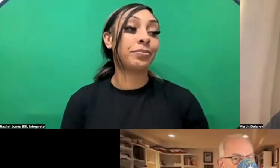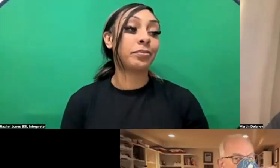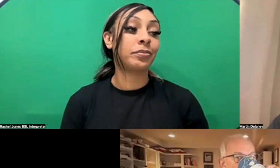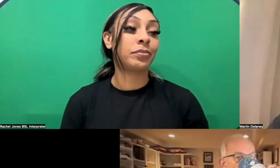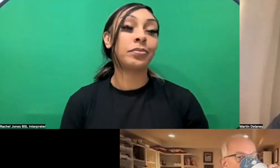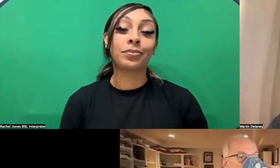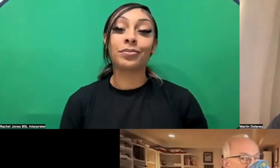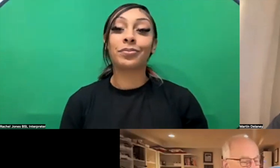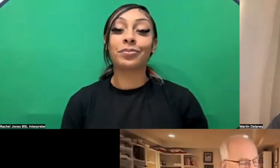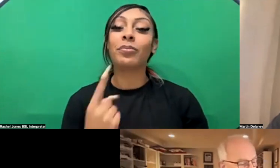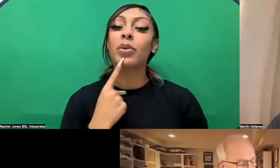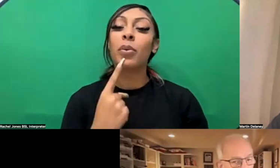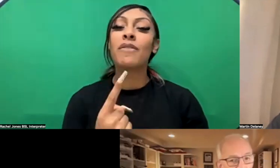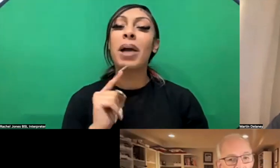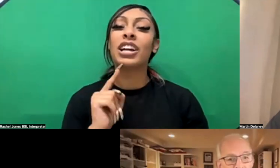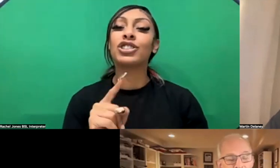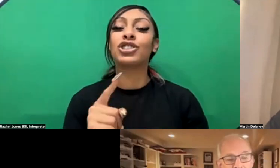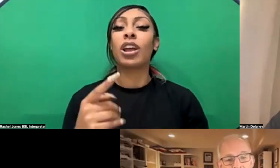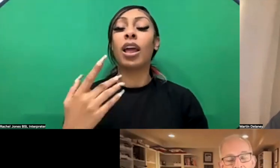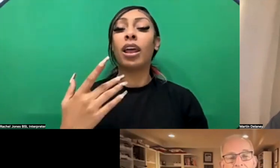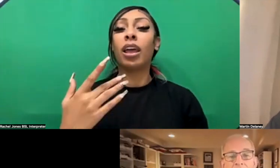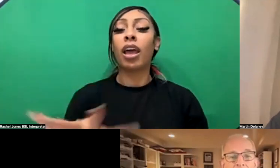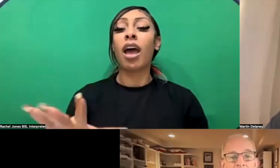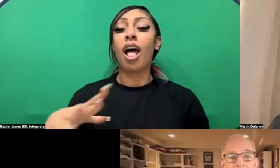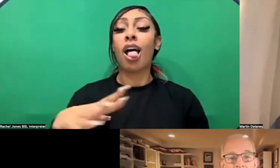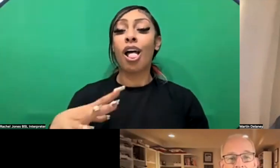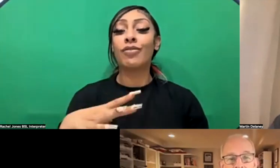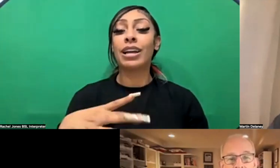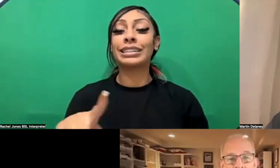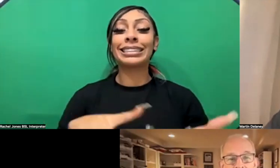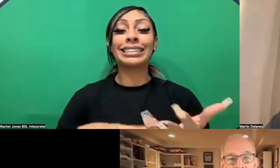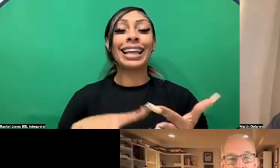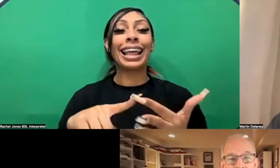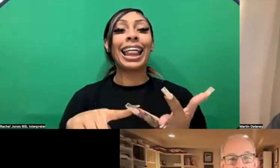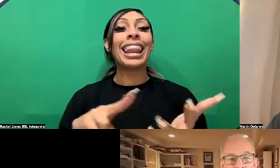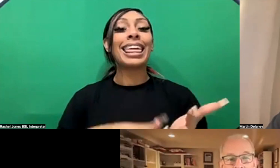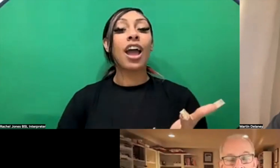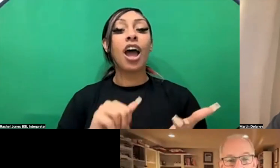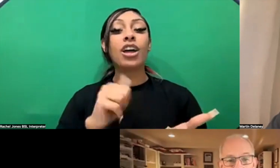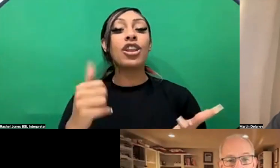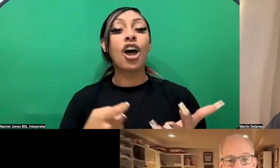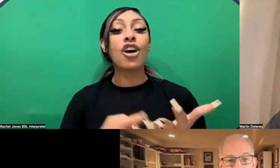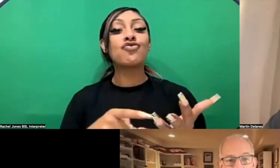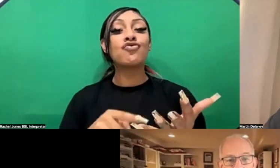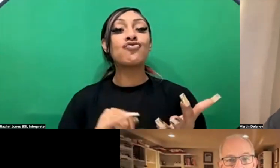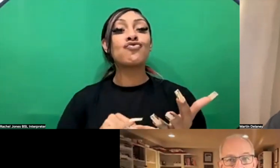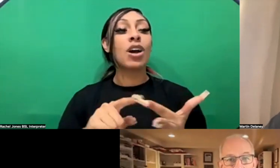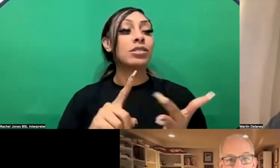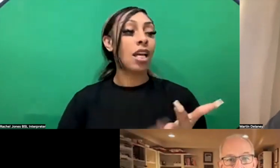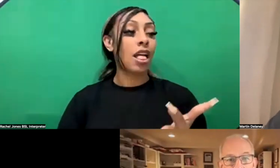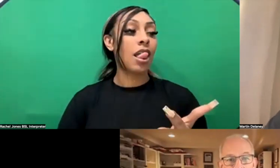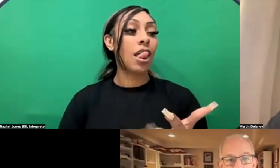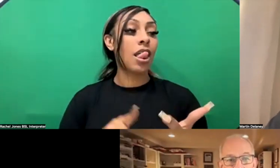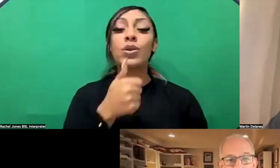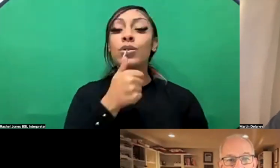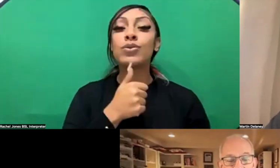mentioned him already, but I think this is where Leon Russell comes back into it, because I read that he used those original